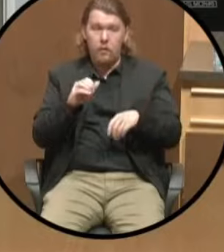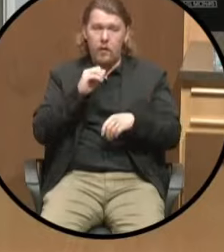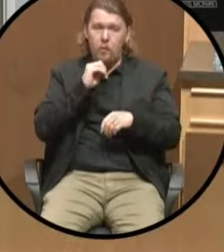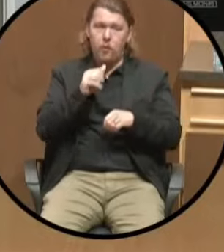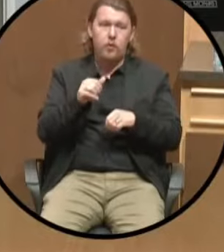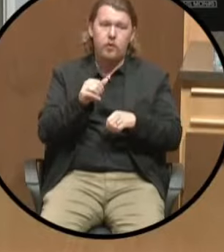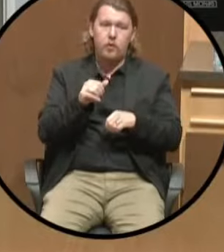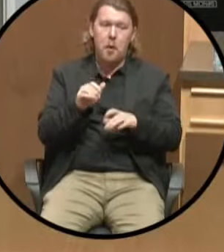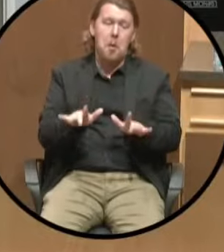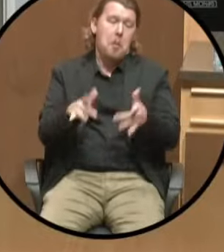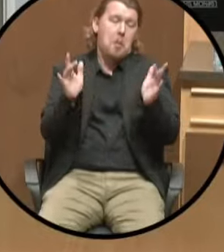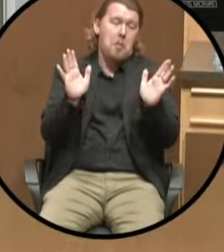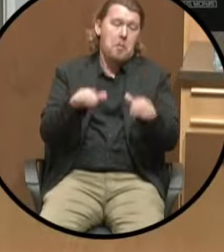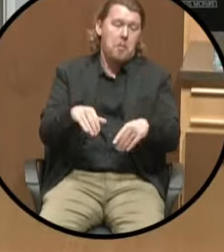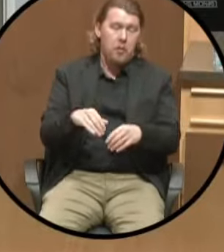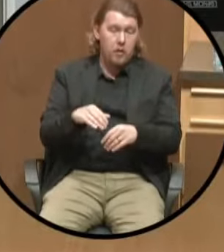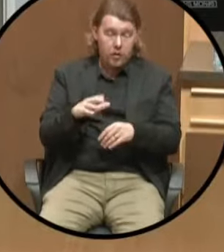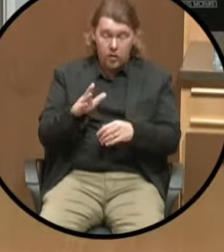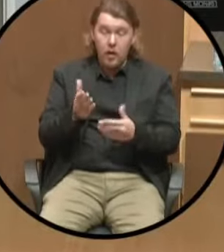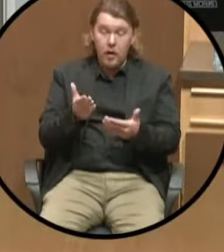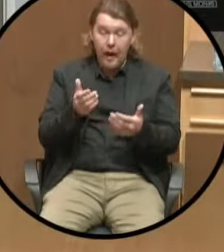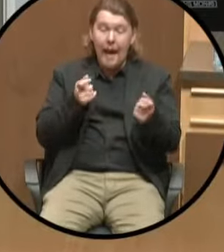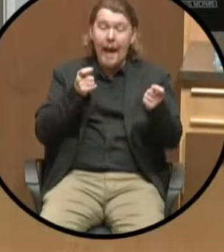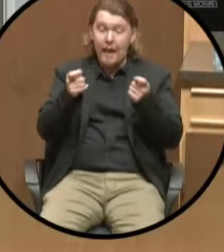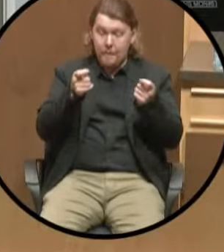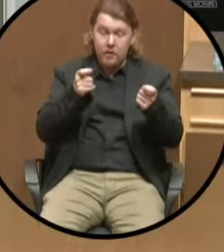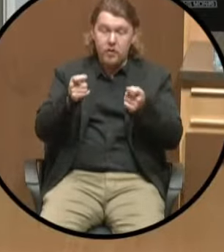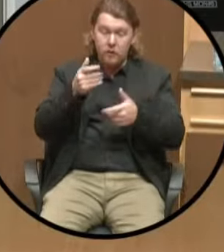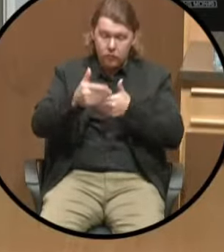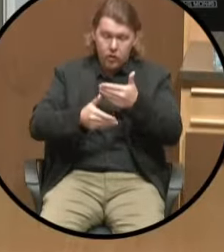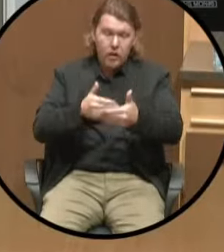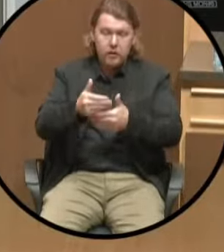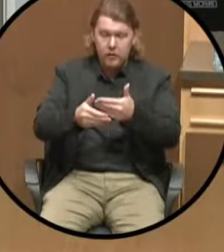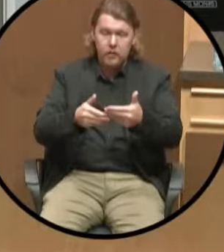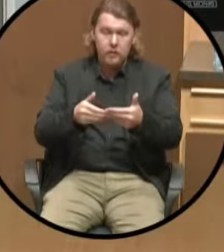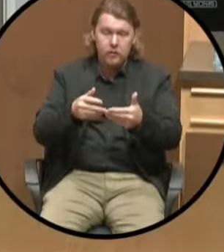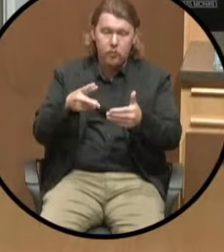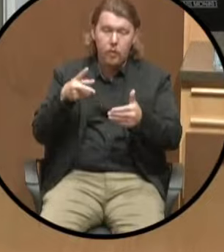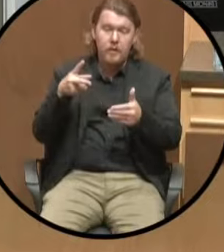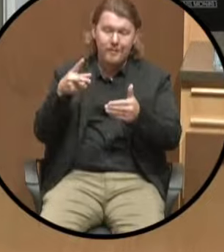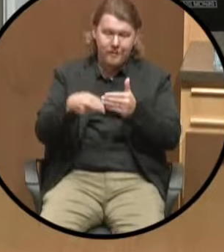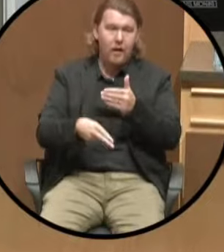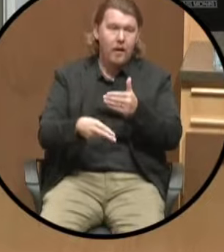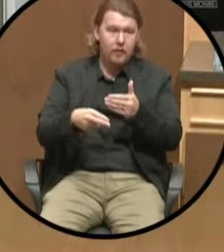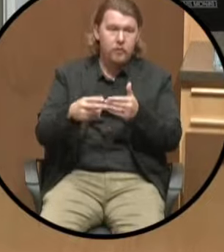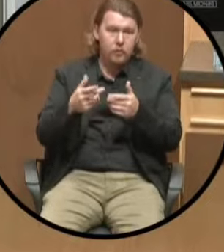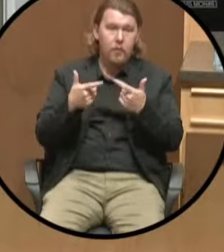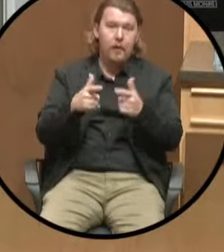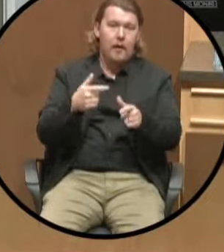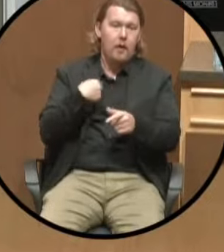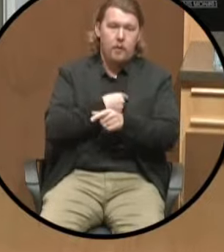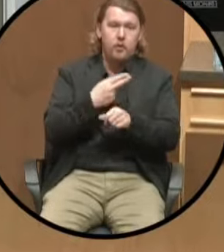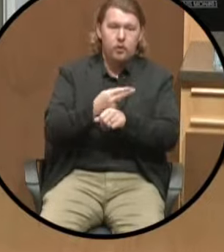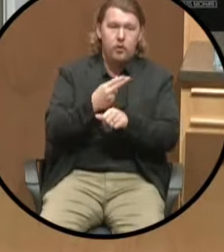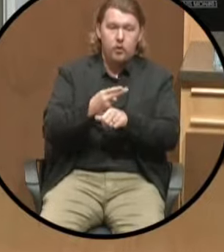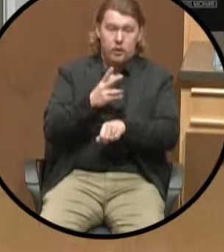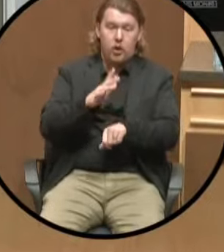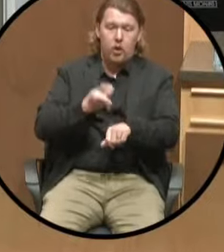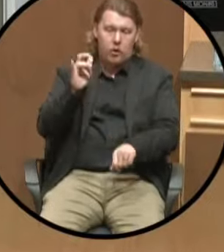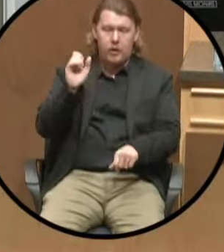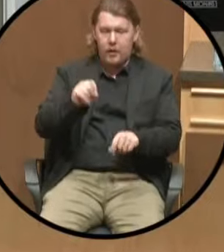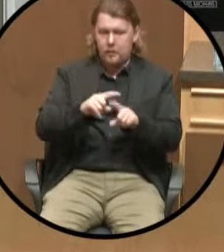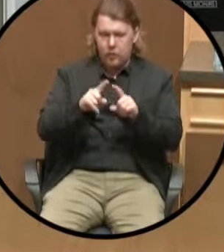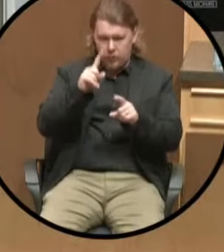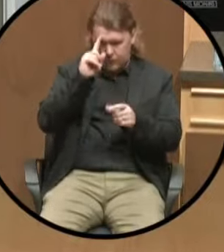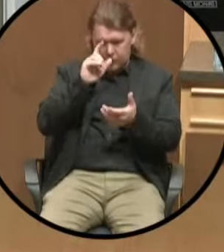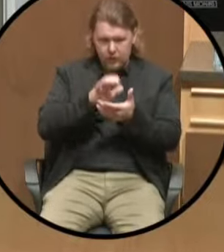not shortchanged. Maybe the administrative process was cut back to allow us to use it earlier. We fully expect that full approval of